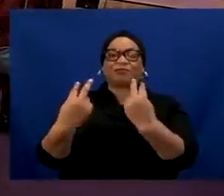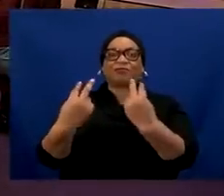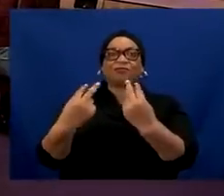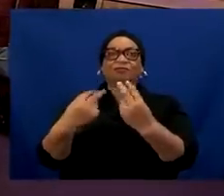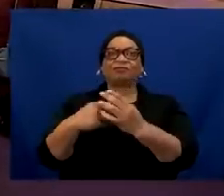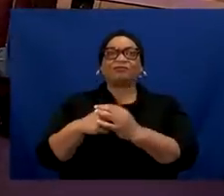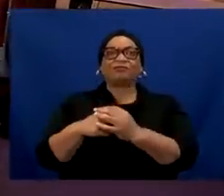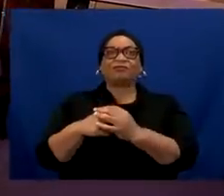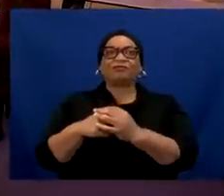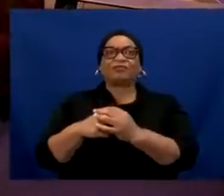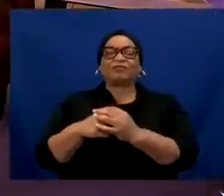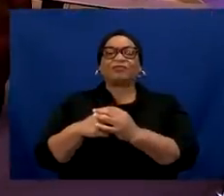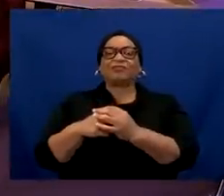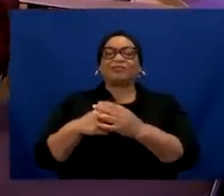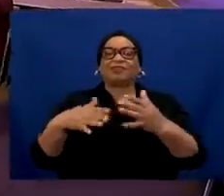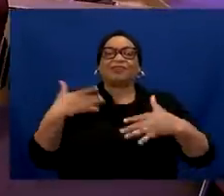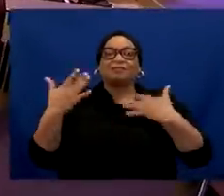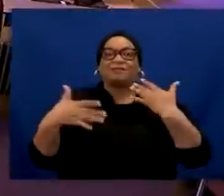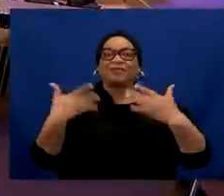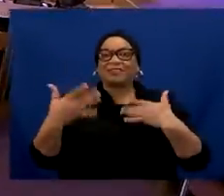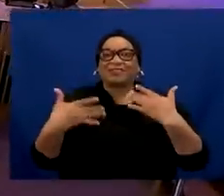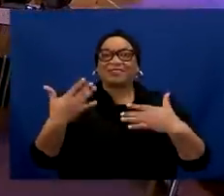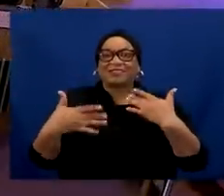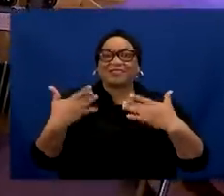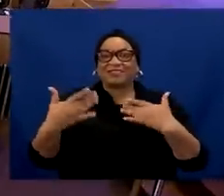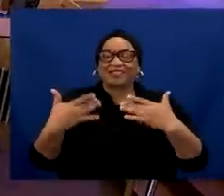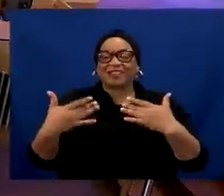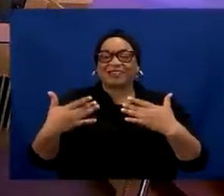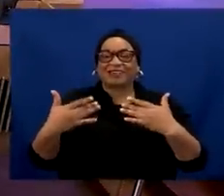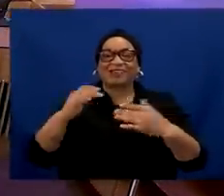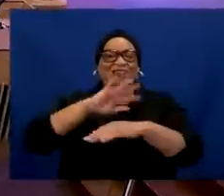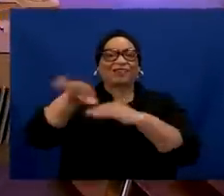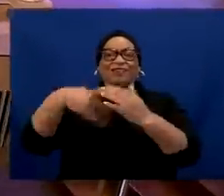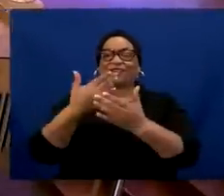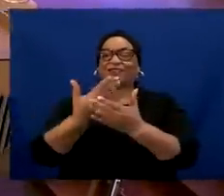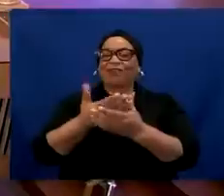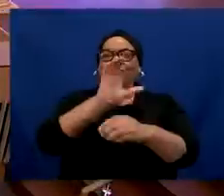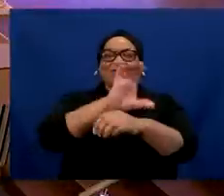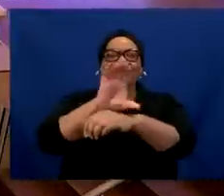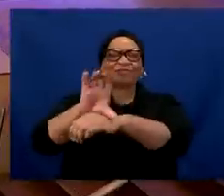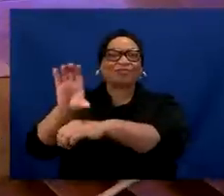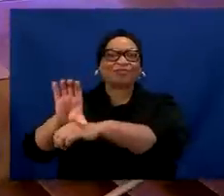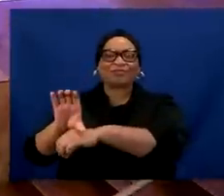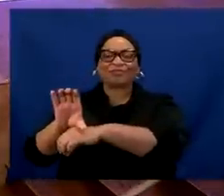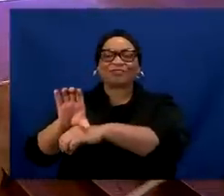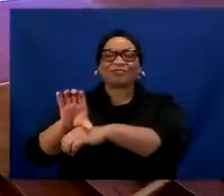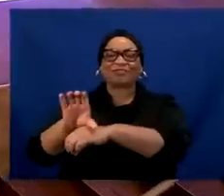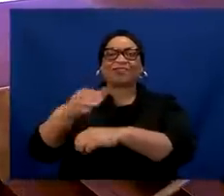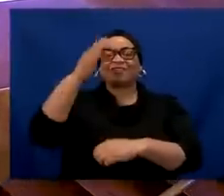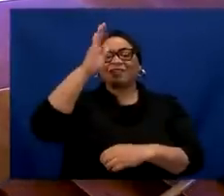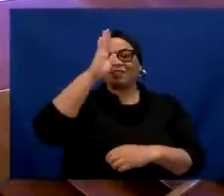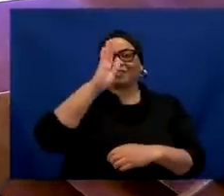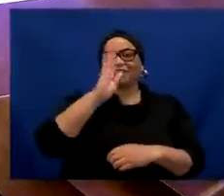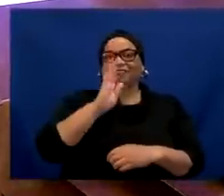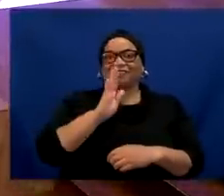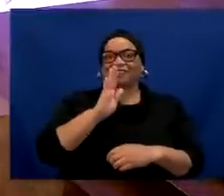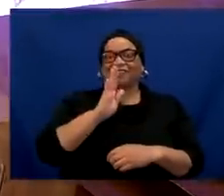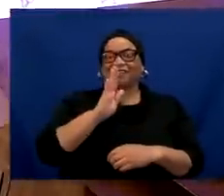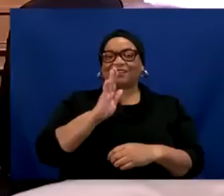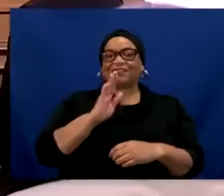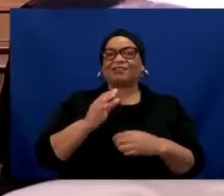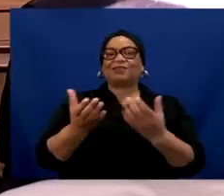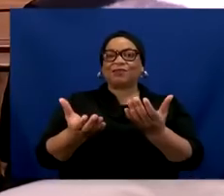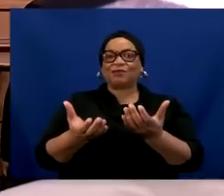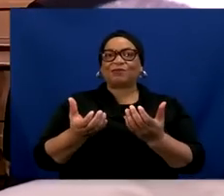way? I am so excited that out of all the places where God could have sent you to either commence or continue